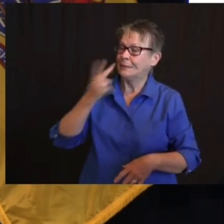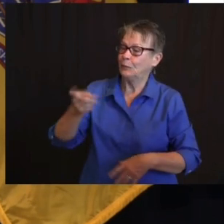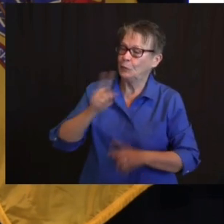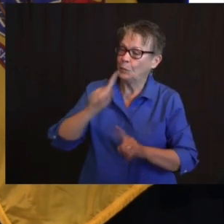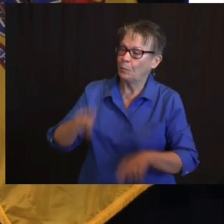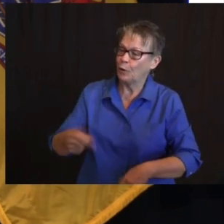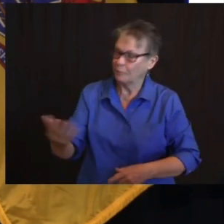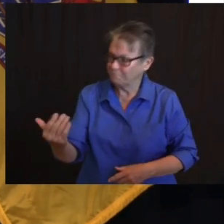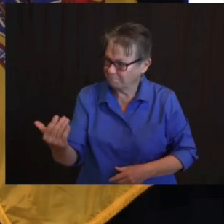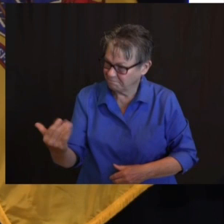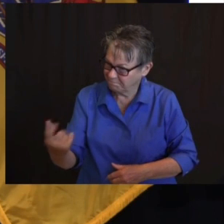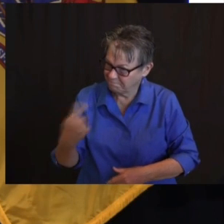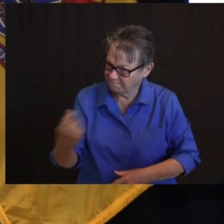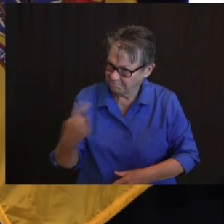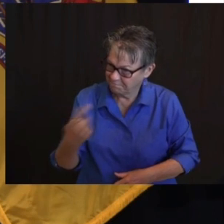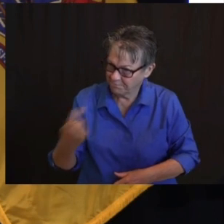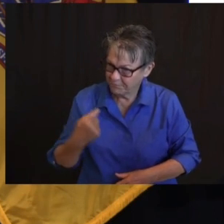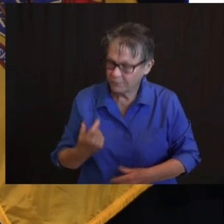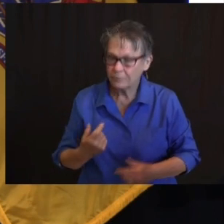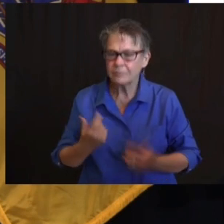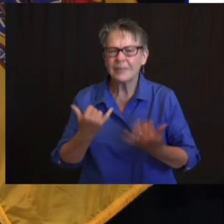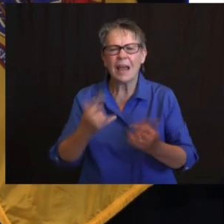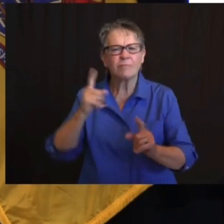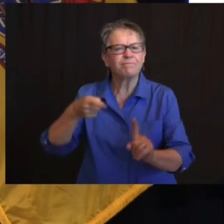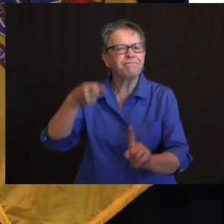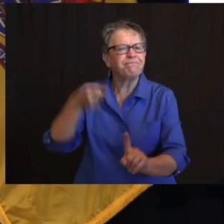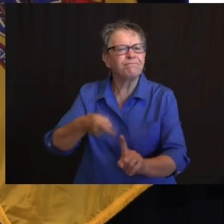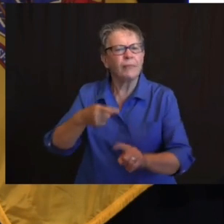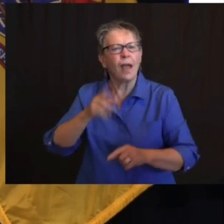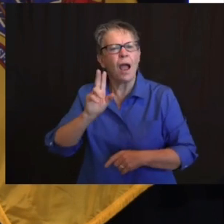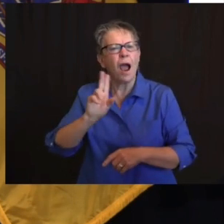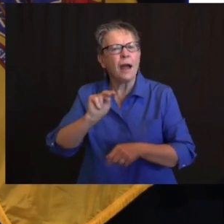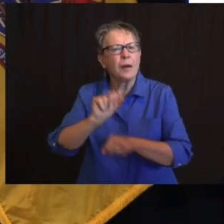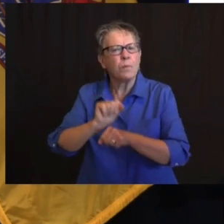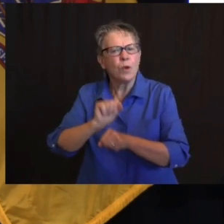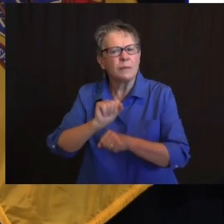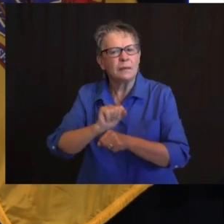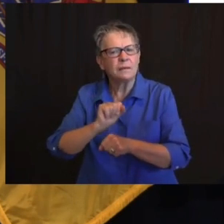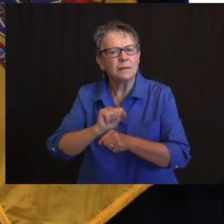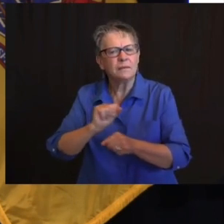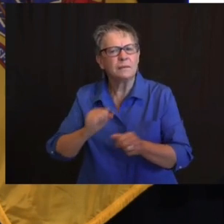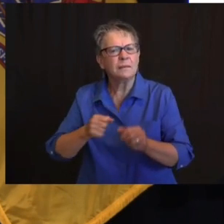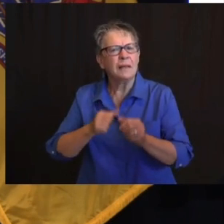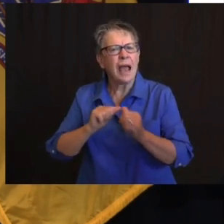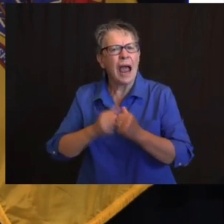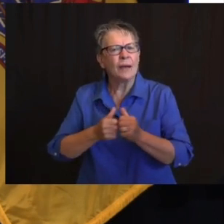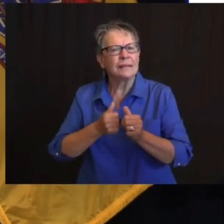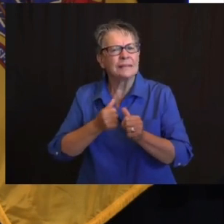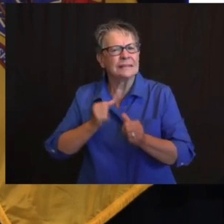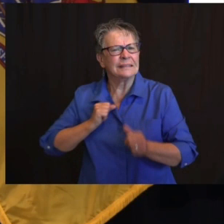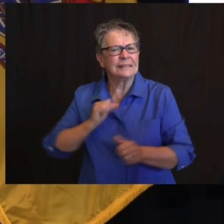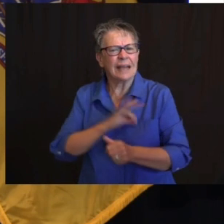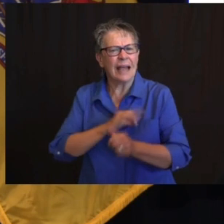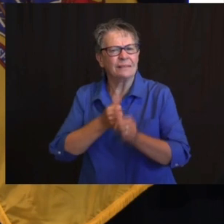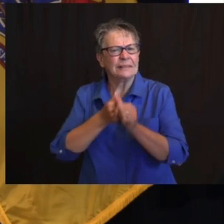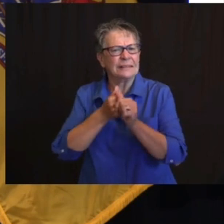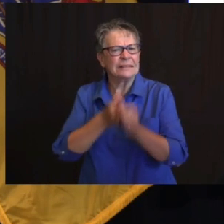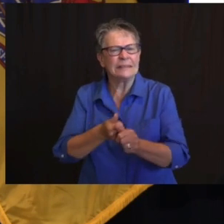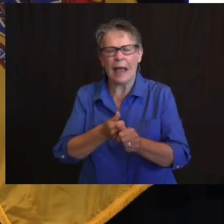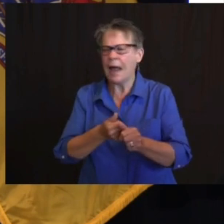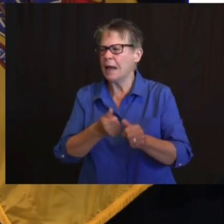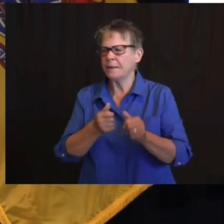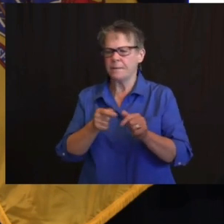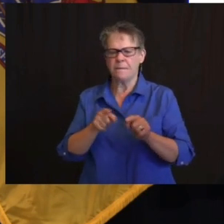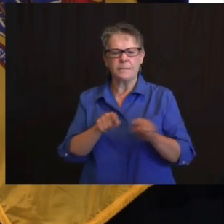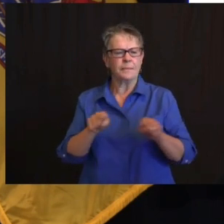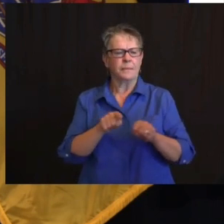Department of Labor determine which claims are pulled out of the backlog? How does the department create that order, and who's getting called? I think you